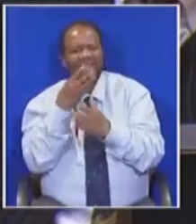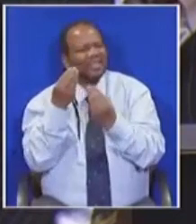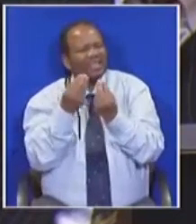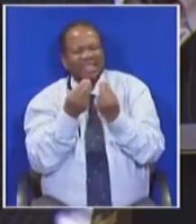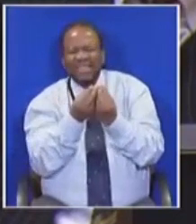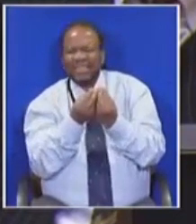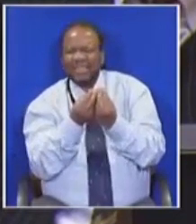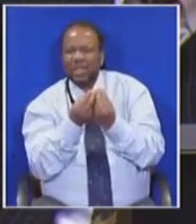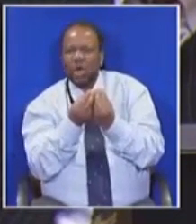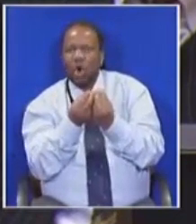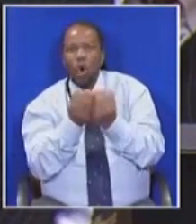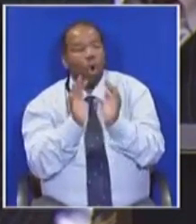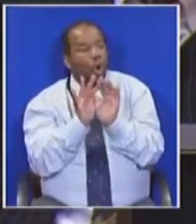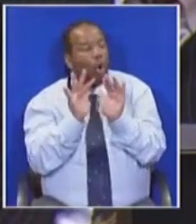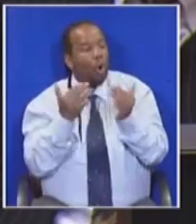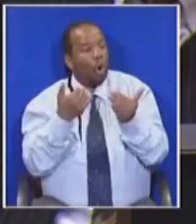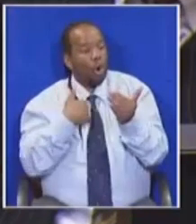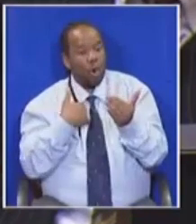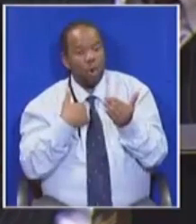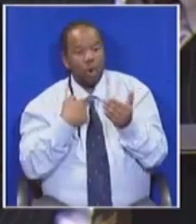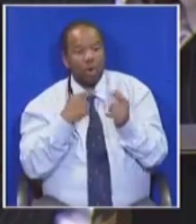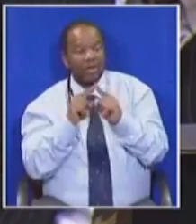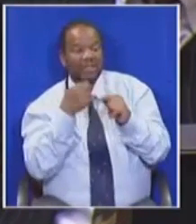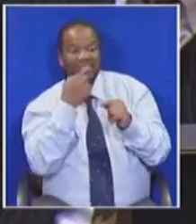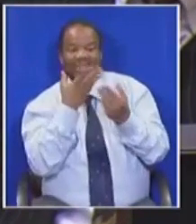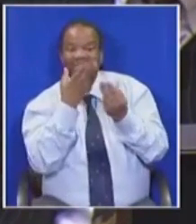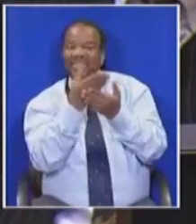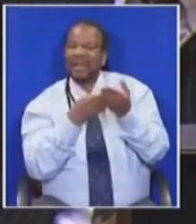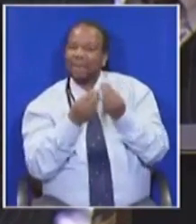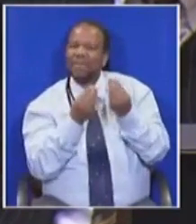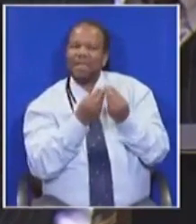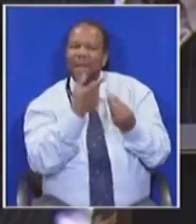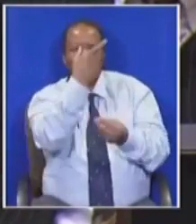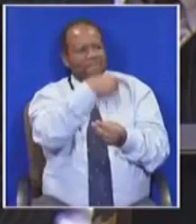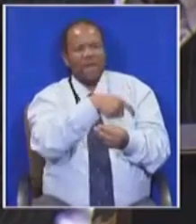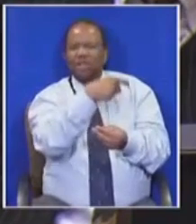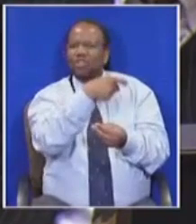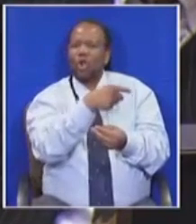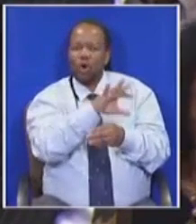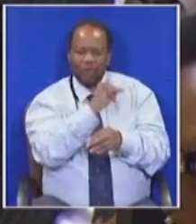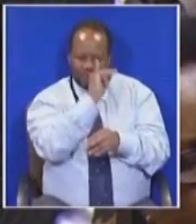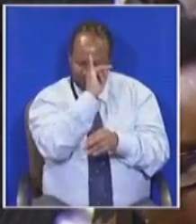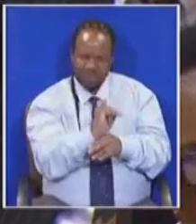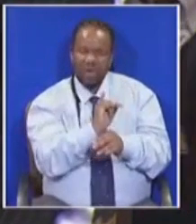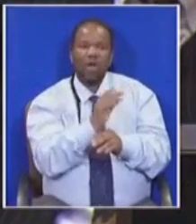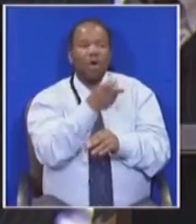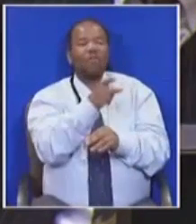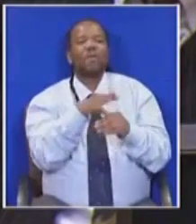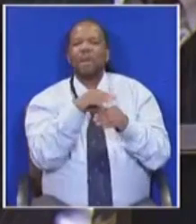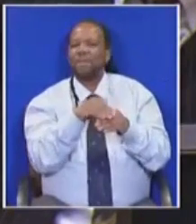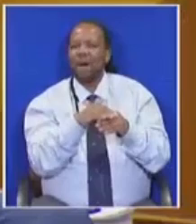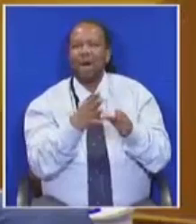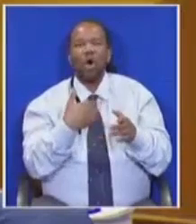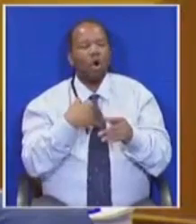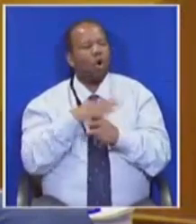member or cast personal reflections upon a member's integrity or dignity or